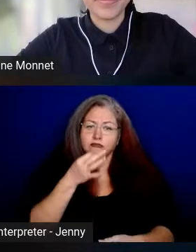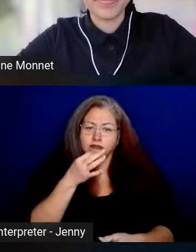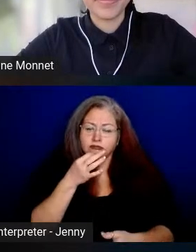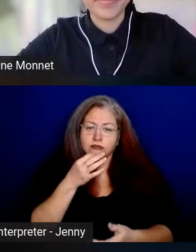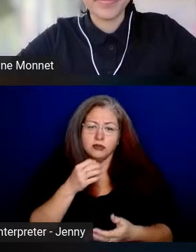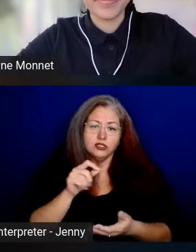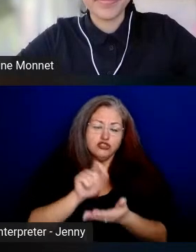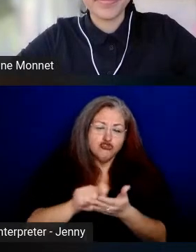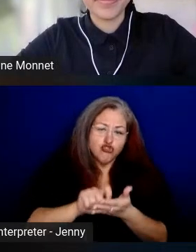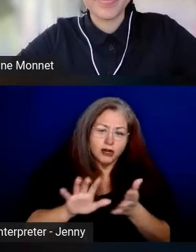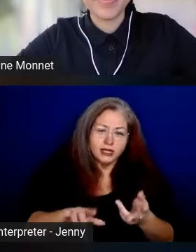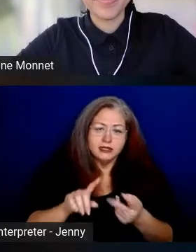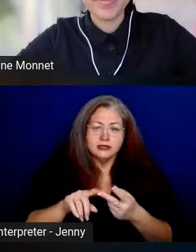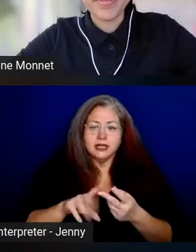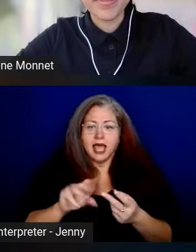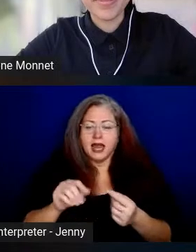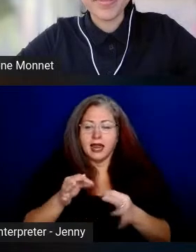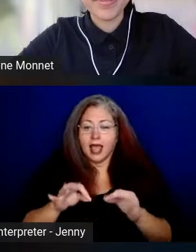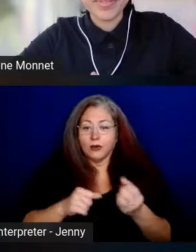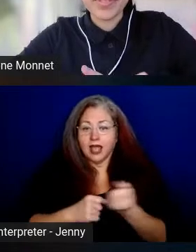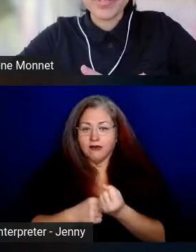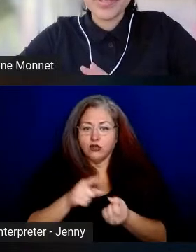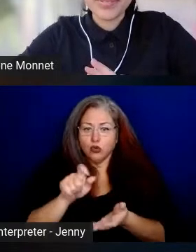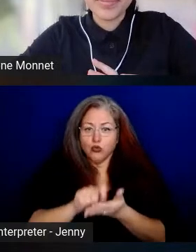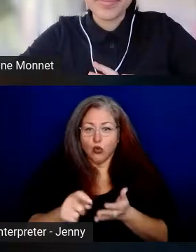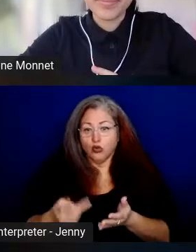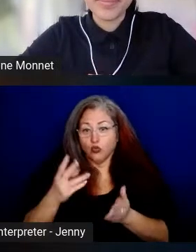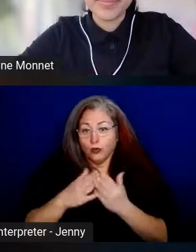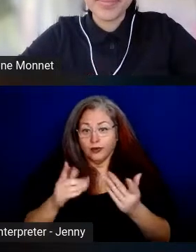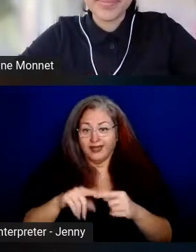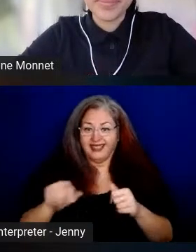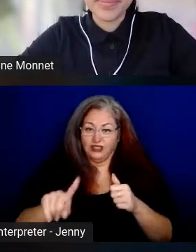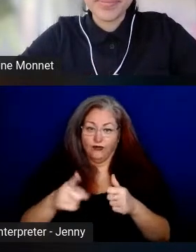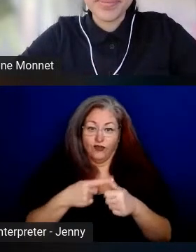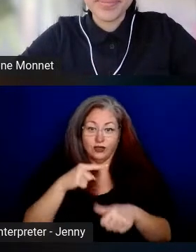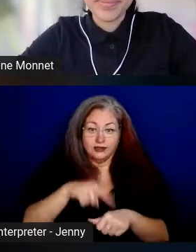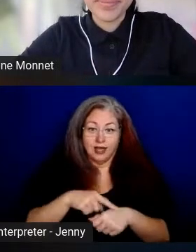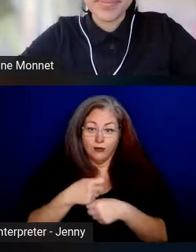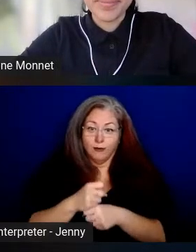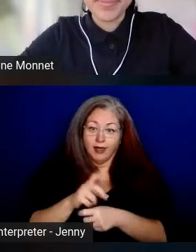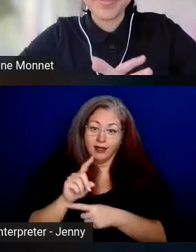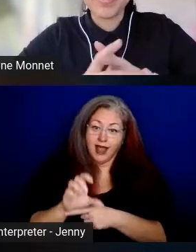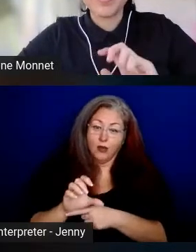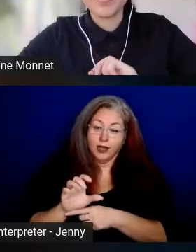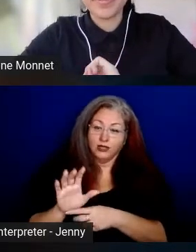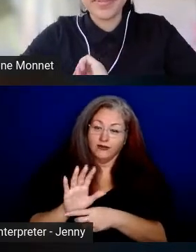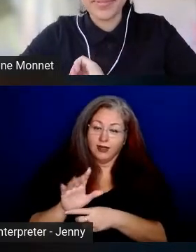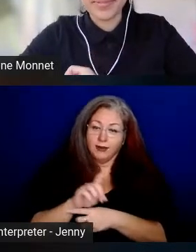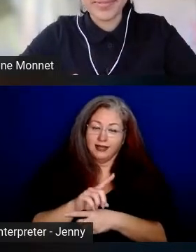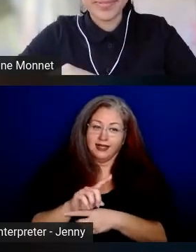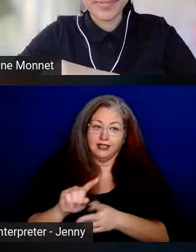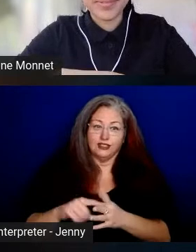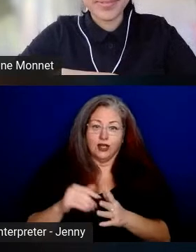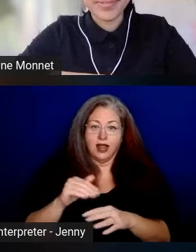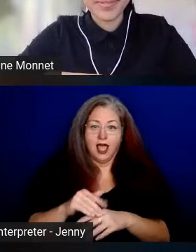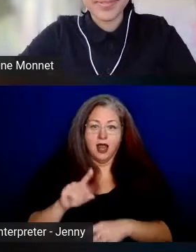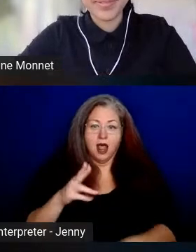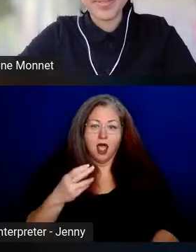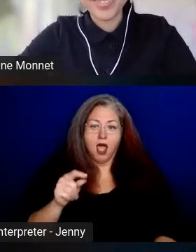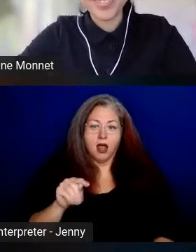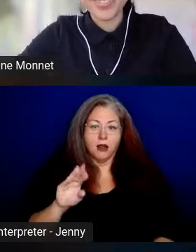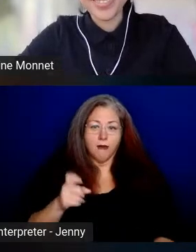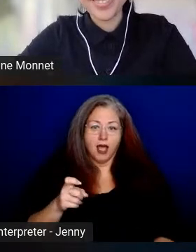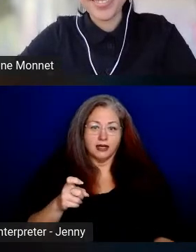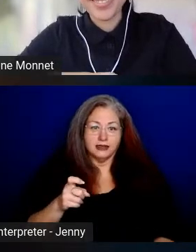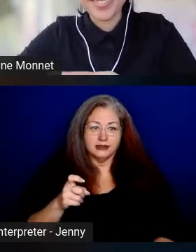and written two books. And I understand that this is actually your first documentary film, which debuted at the Hot Docs International Film Festival